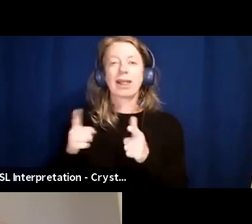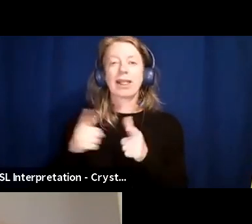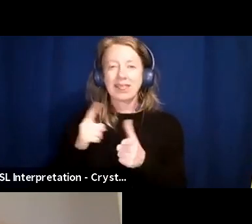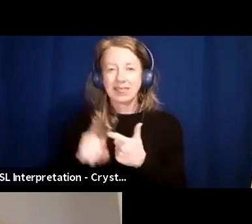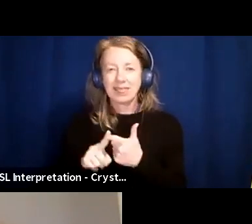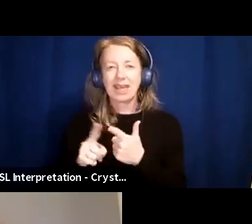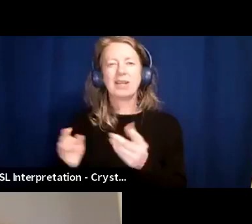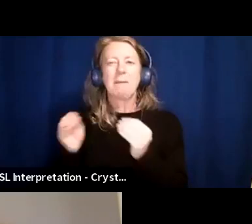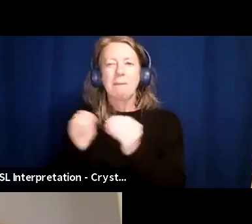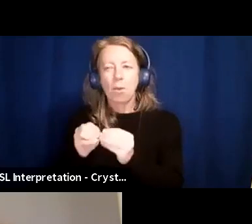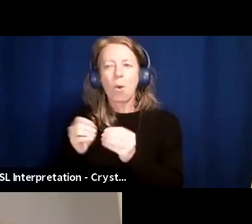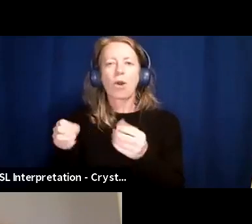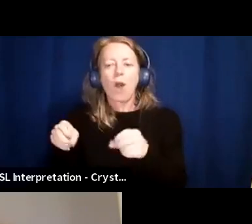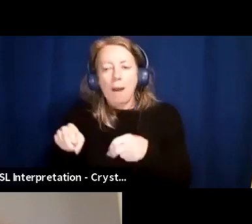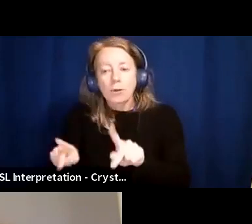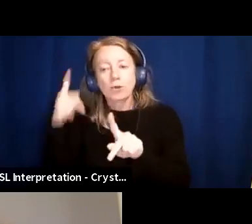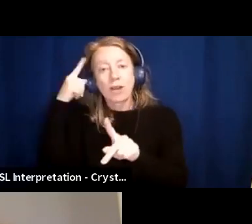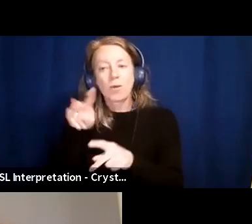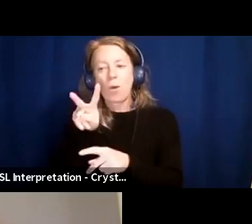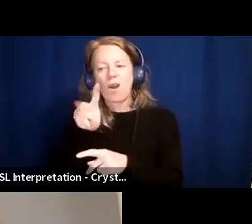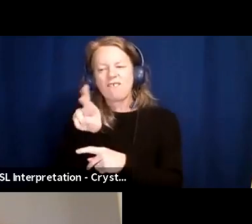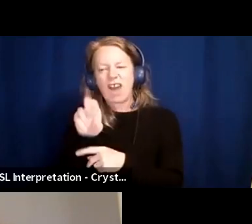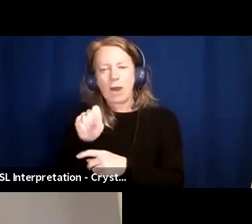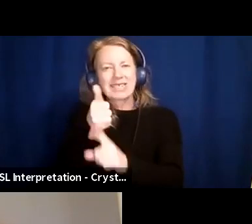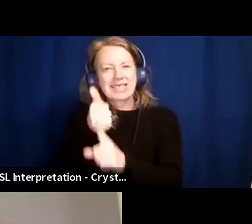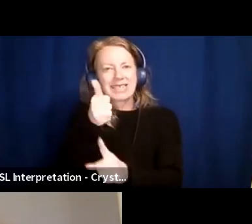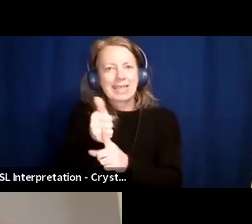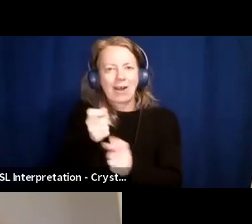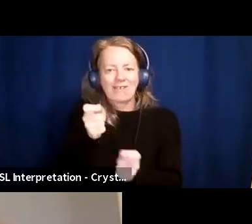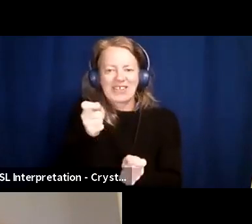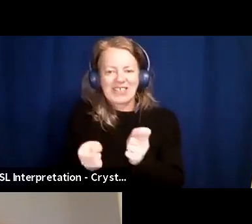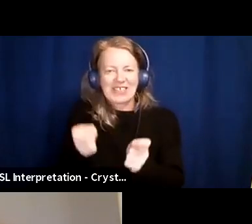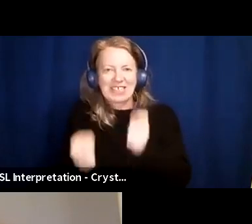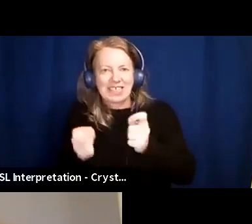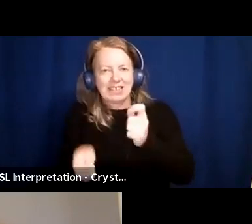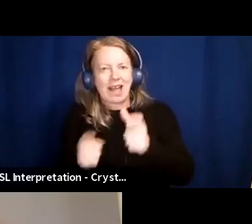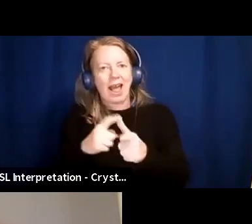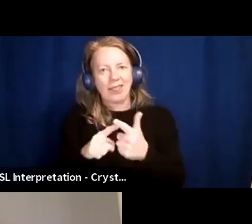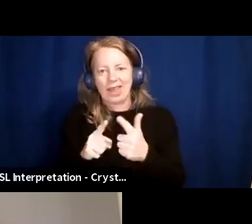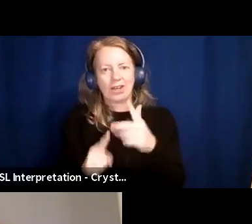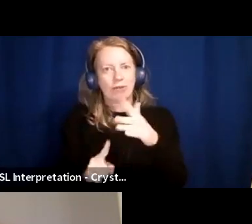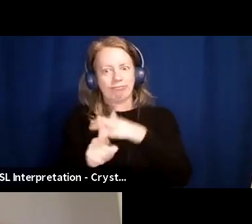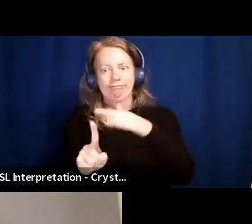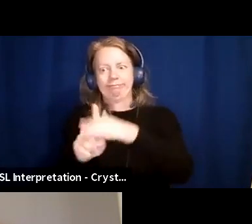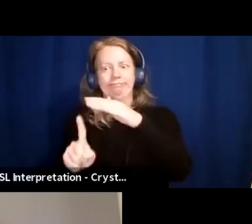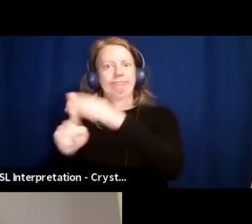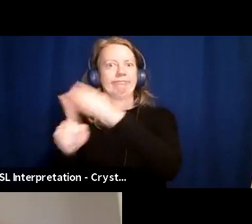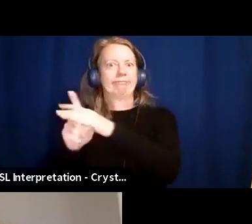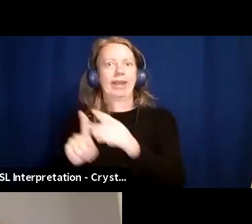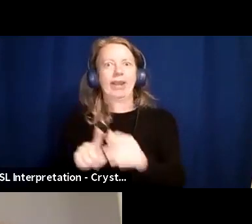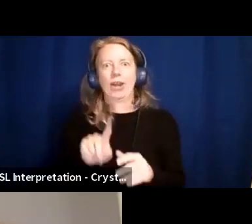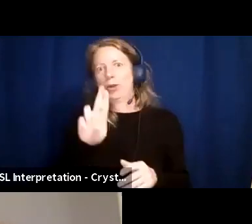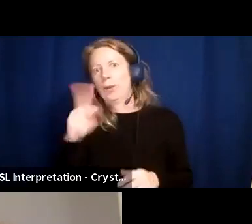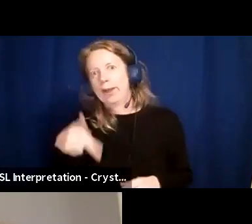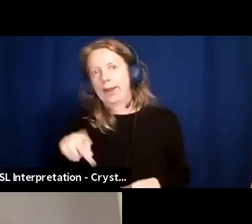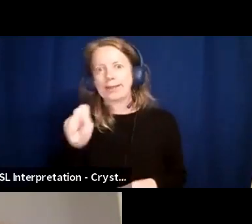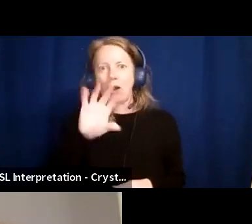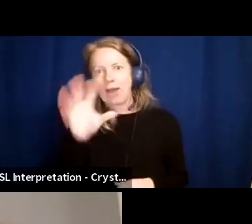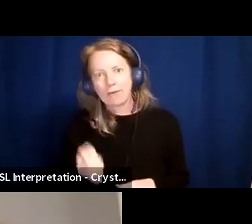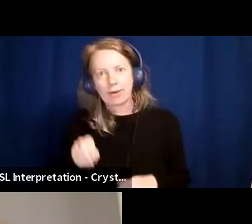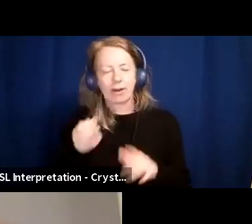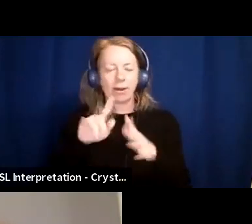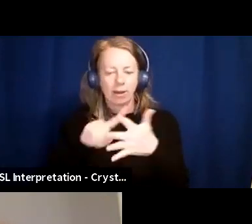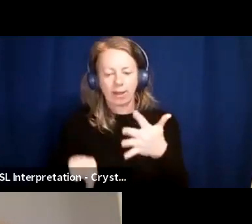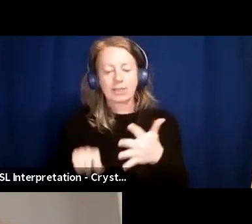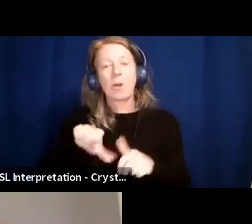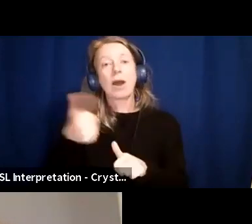mutate, and we get all these variants. So another very effective way is prevention, which is what the